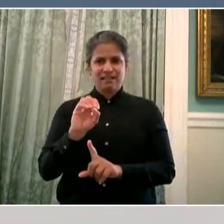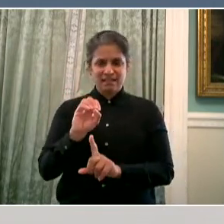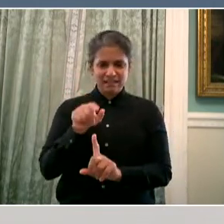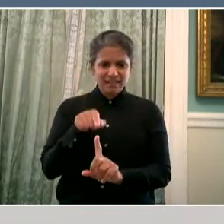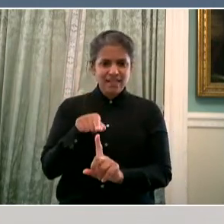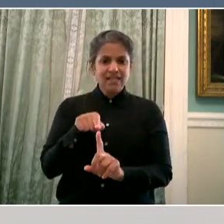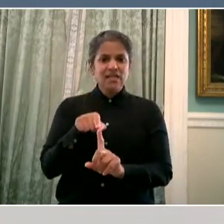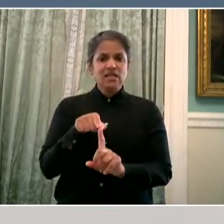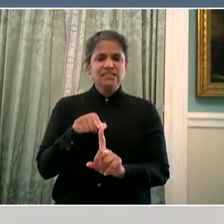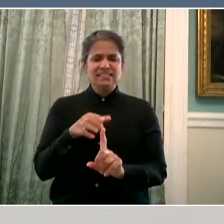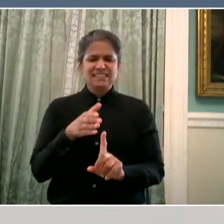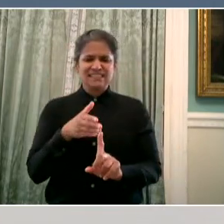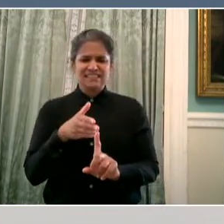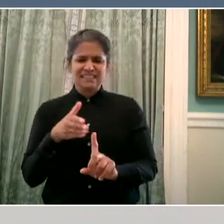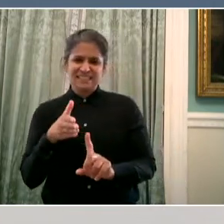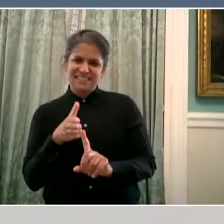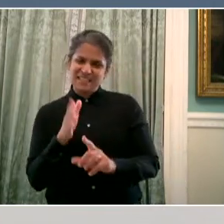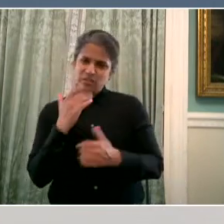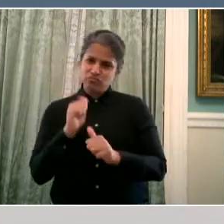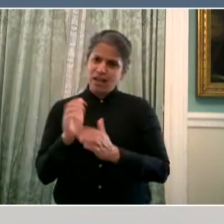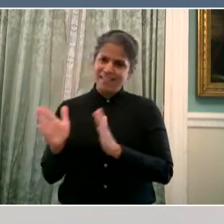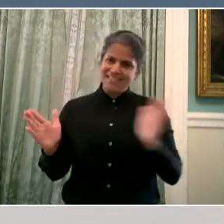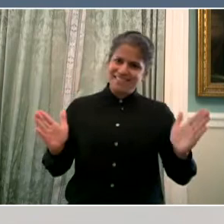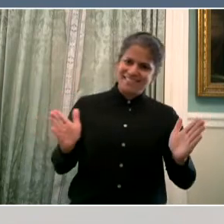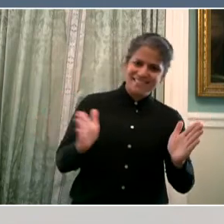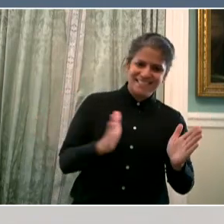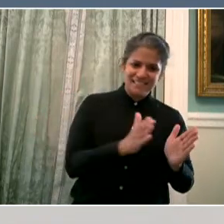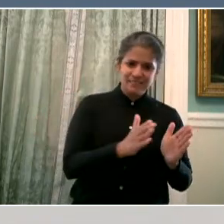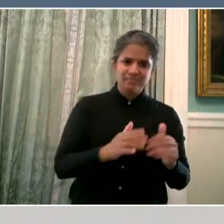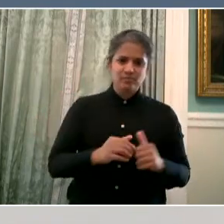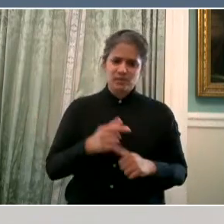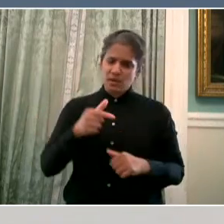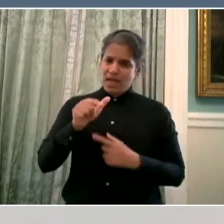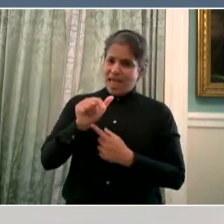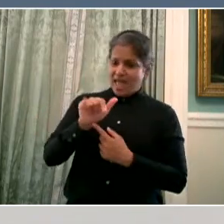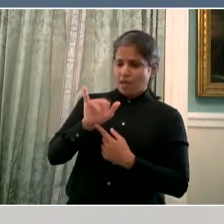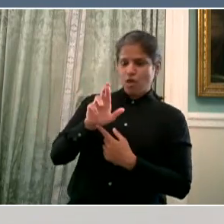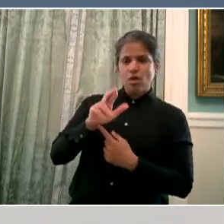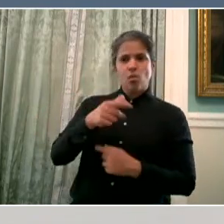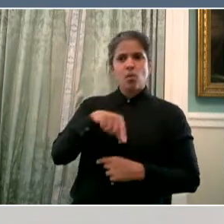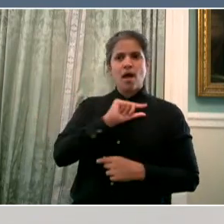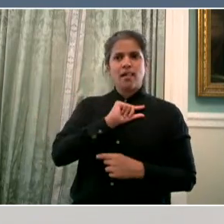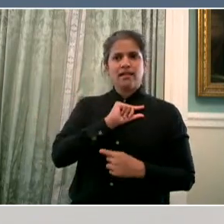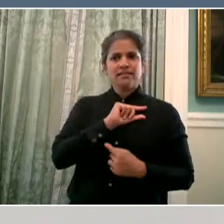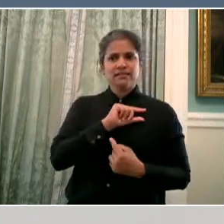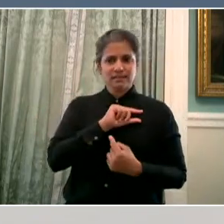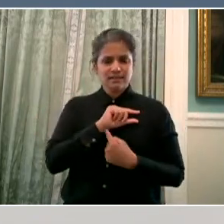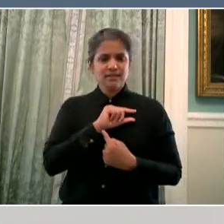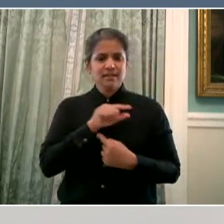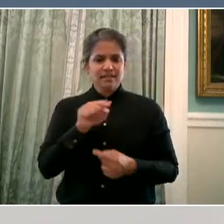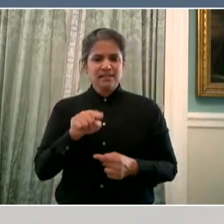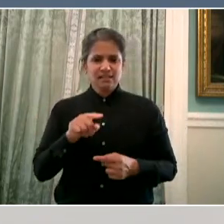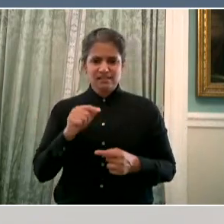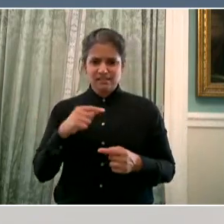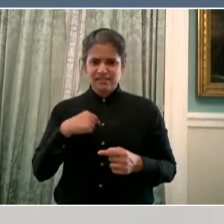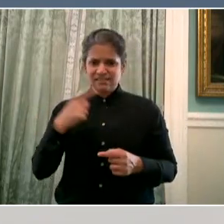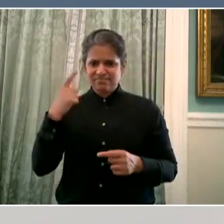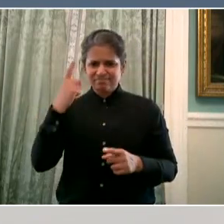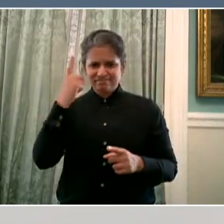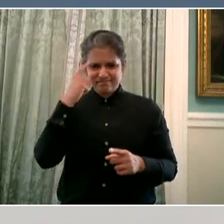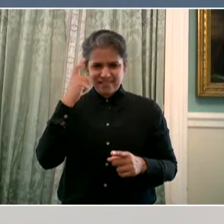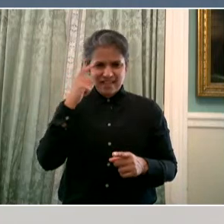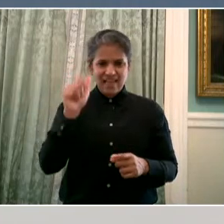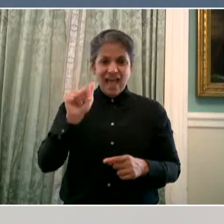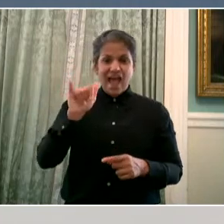days. Forecasts suggest that this improved weather will continue, but the AQI could fluctuate over the weekend. We do